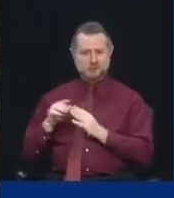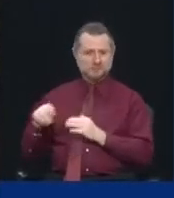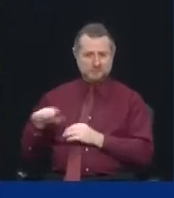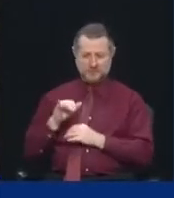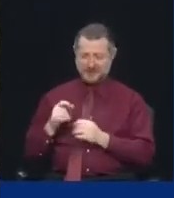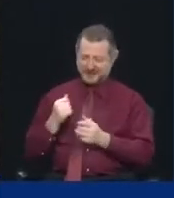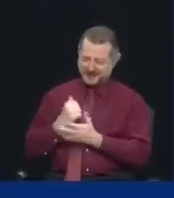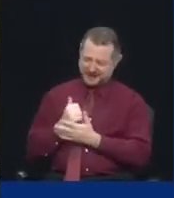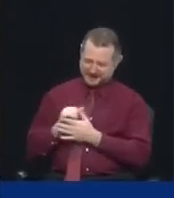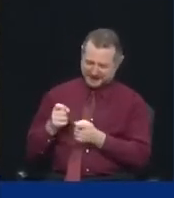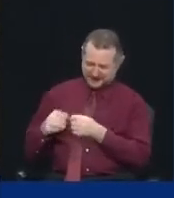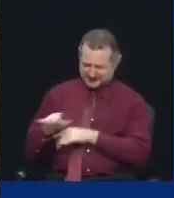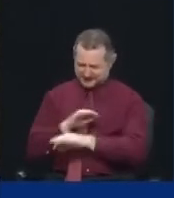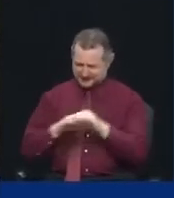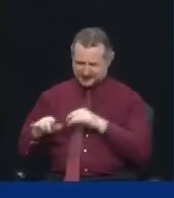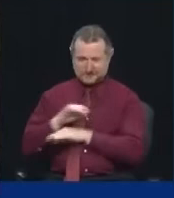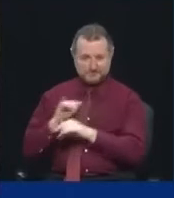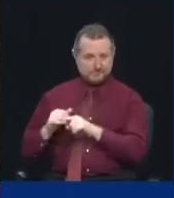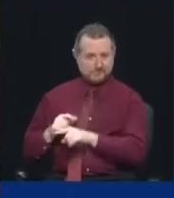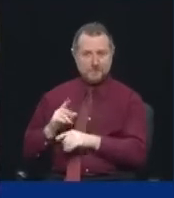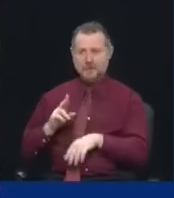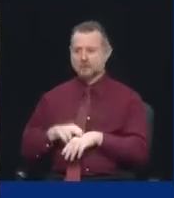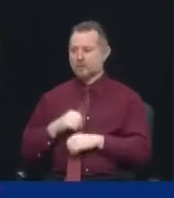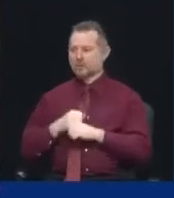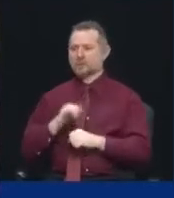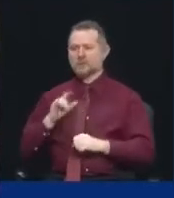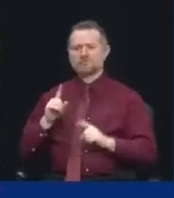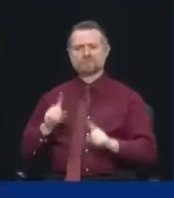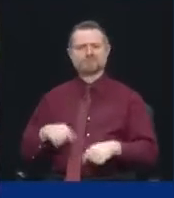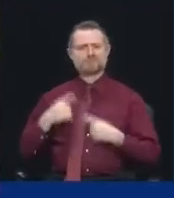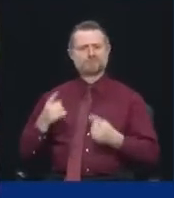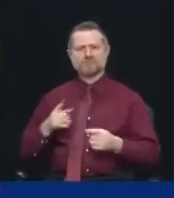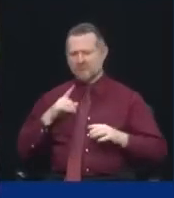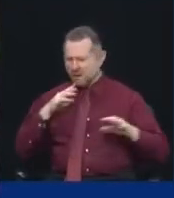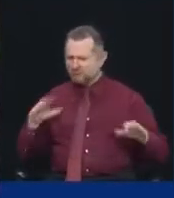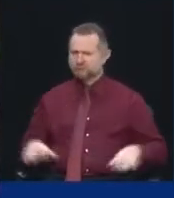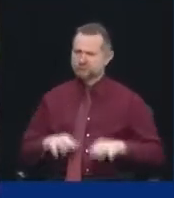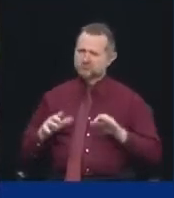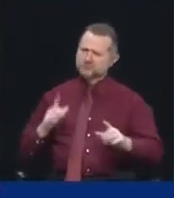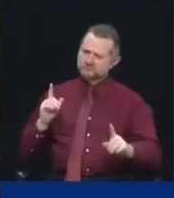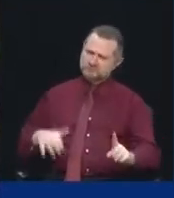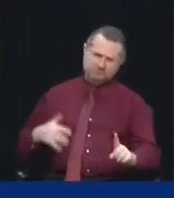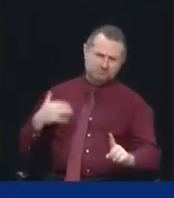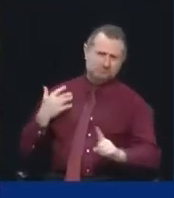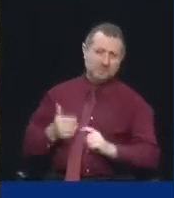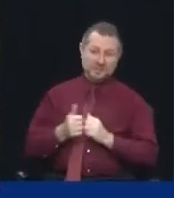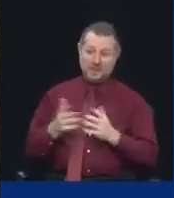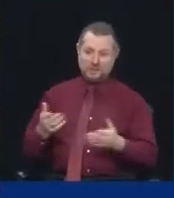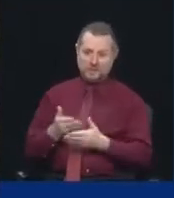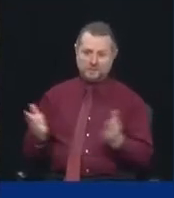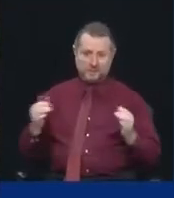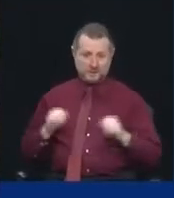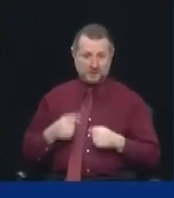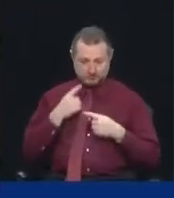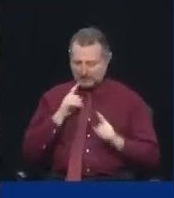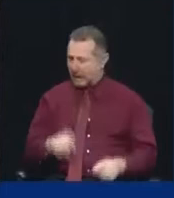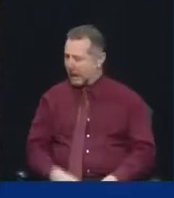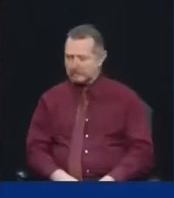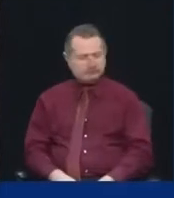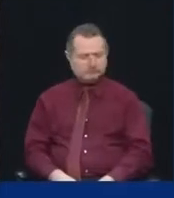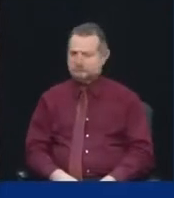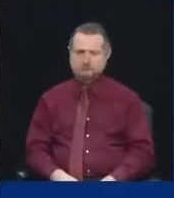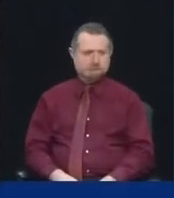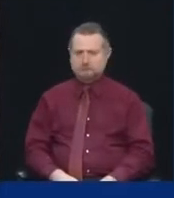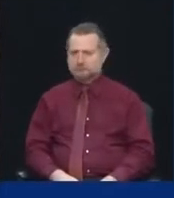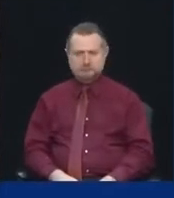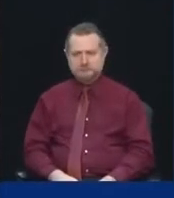have been there for us all the way through this process, and we could not have accomplished it without this type of situation. Very